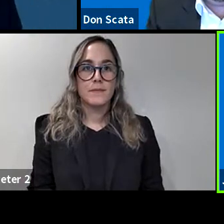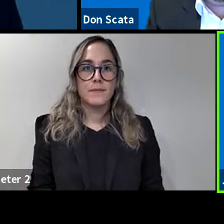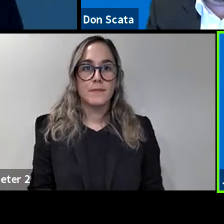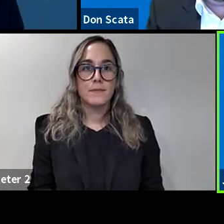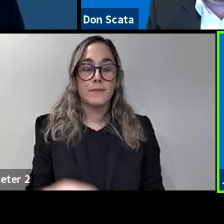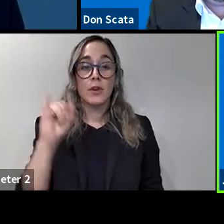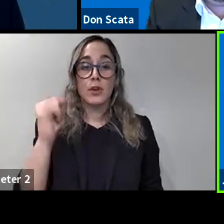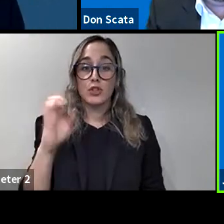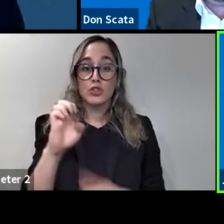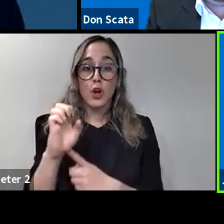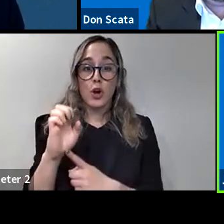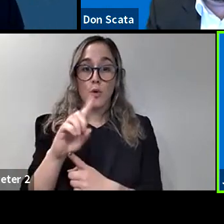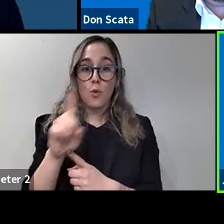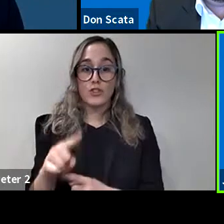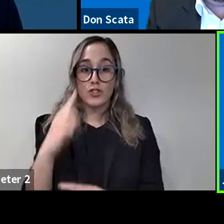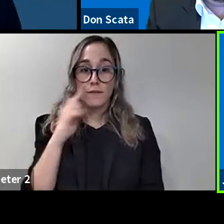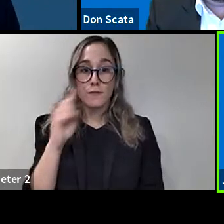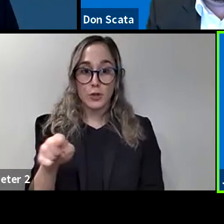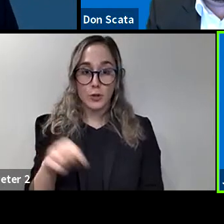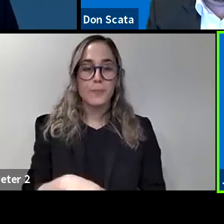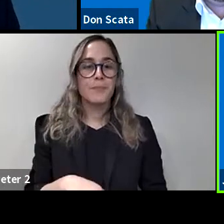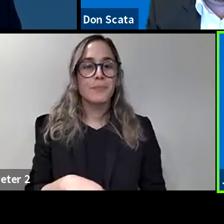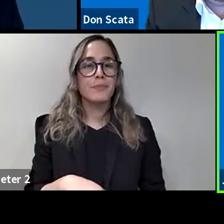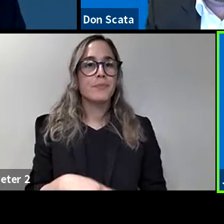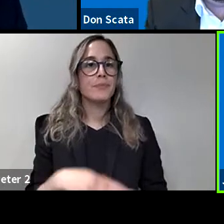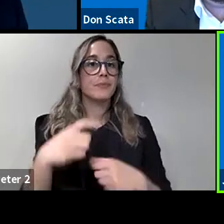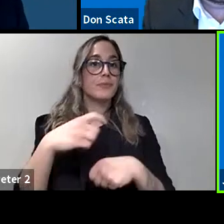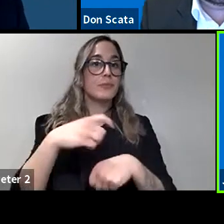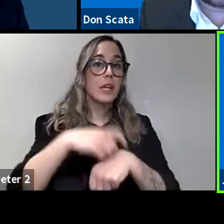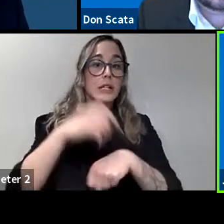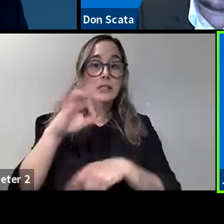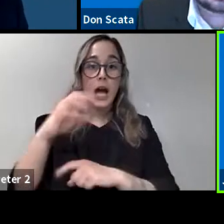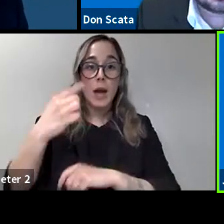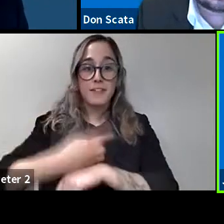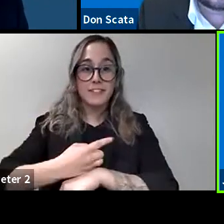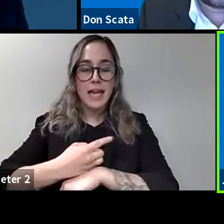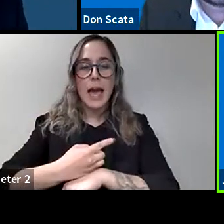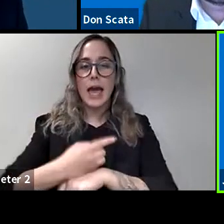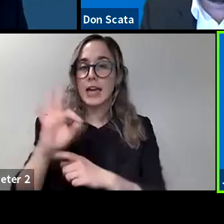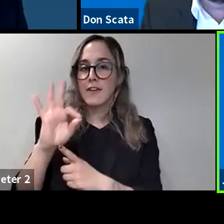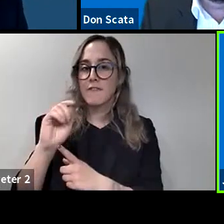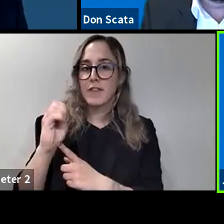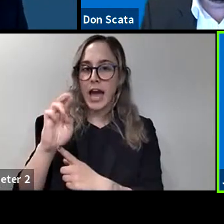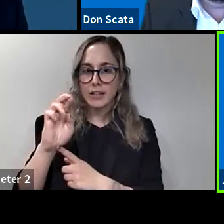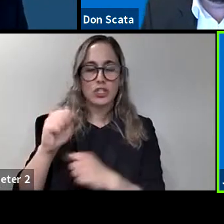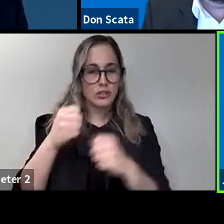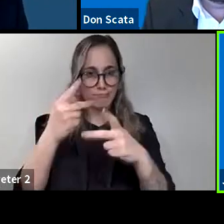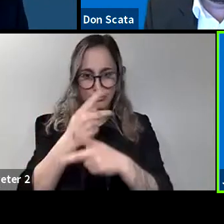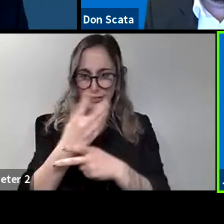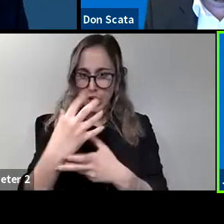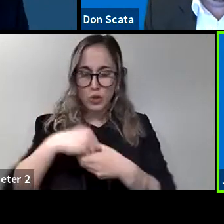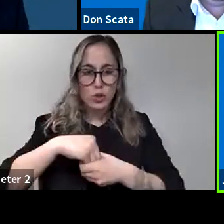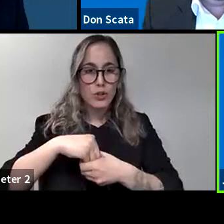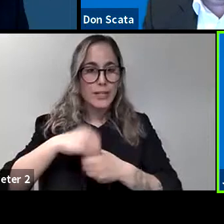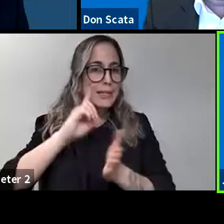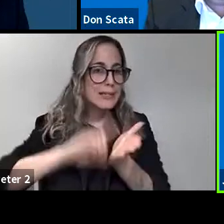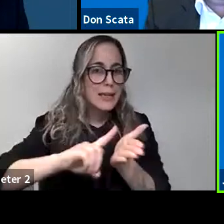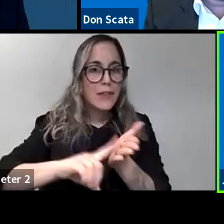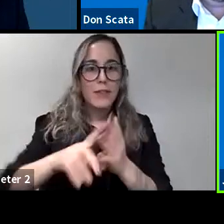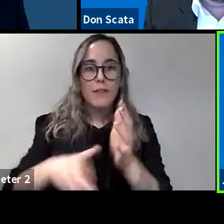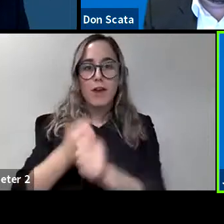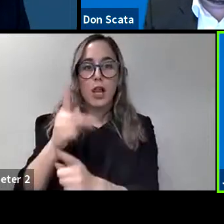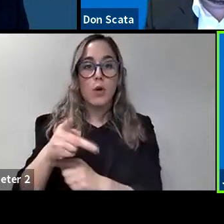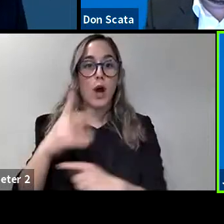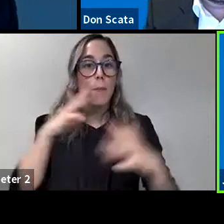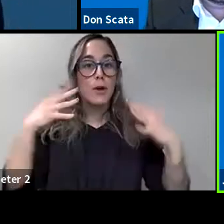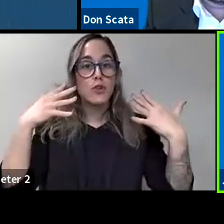Joe, a question for you. Was time of day factored into the follow-up annoyance phone survey?